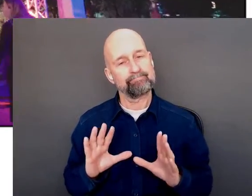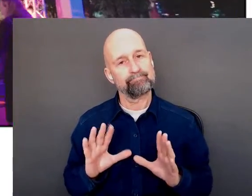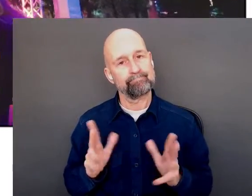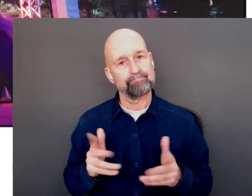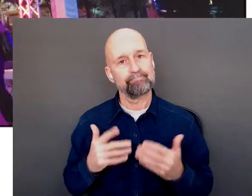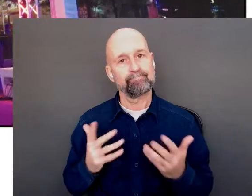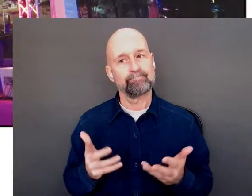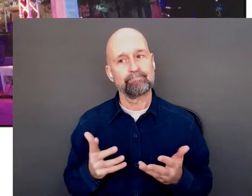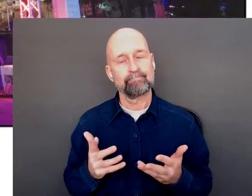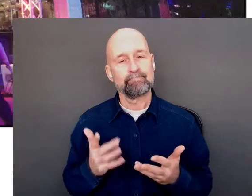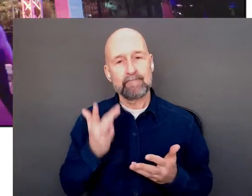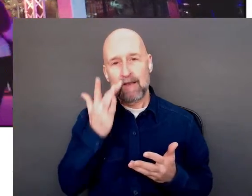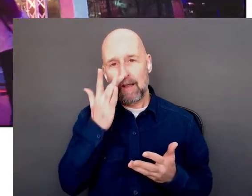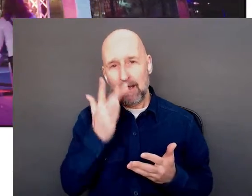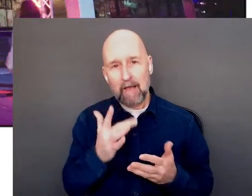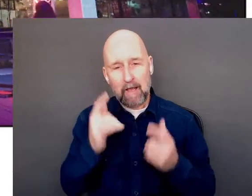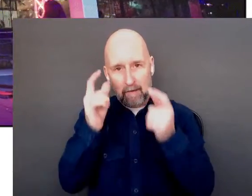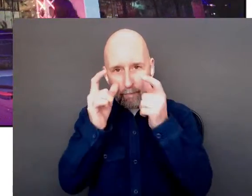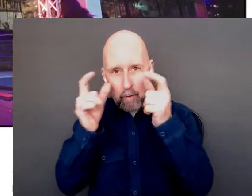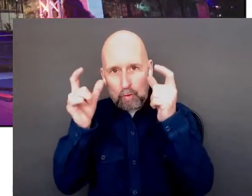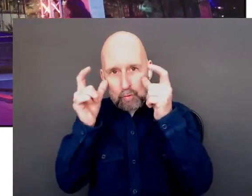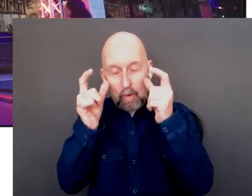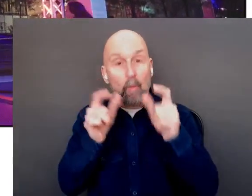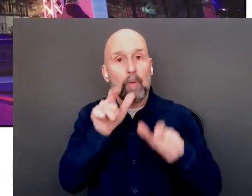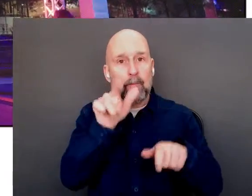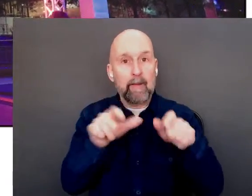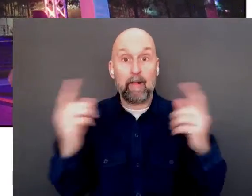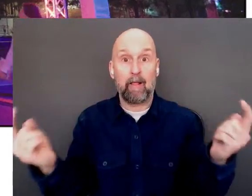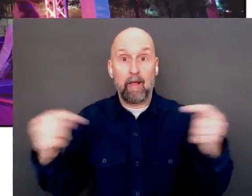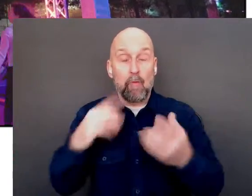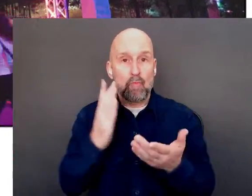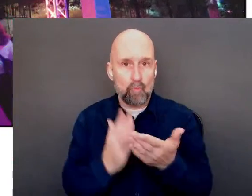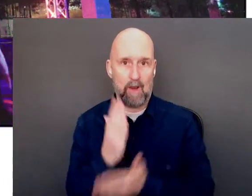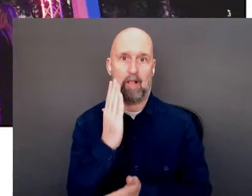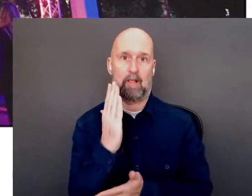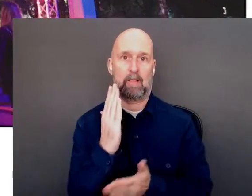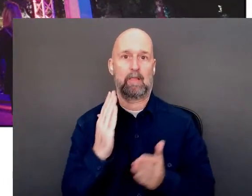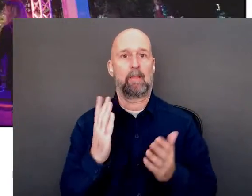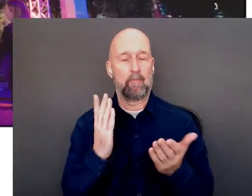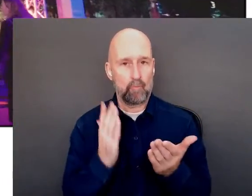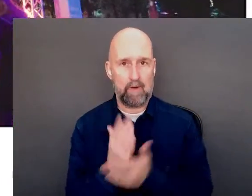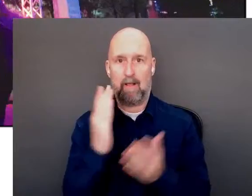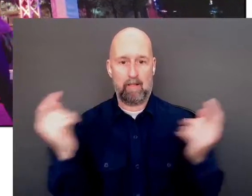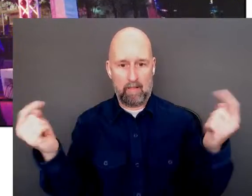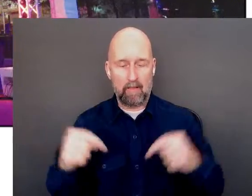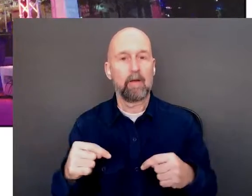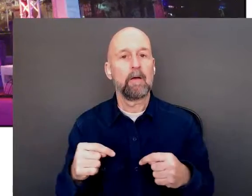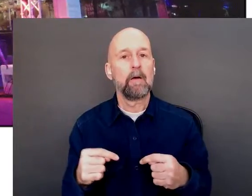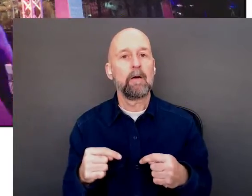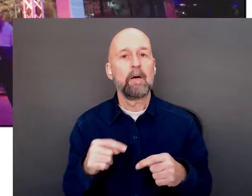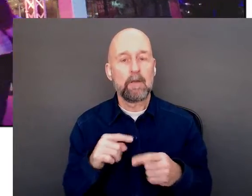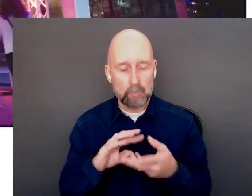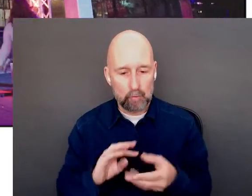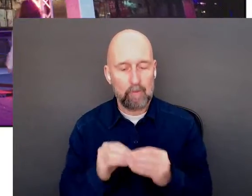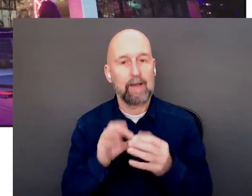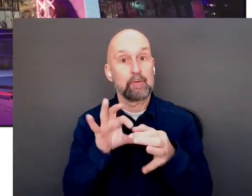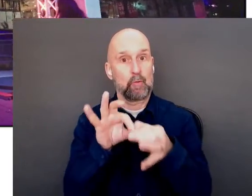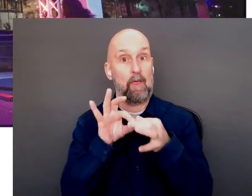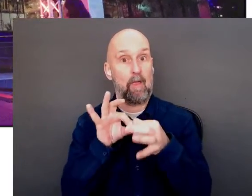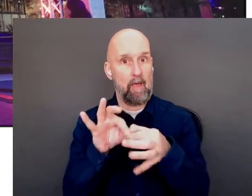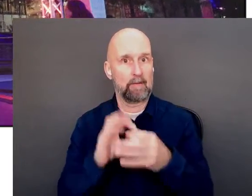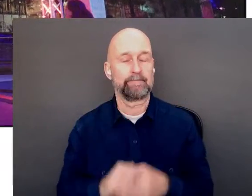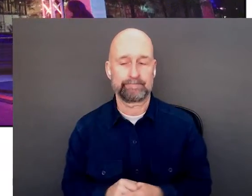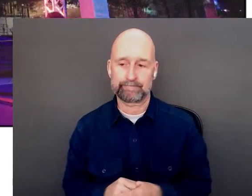virtual, screens, but bring back more people in the real moment that we try to create together. And